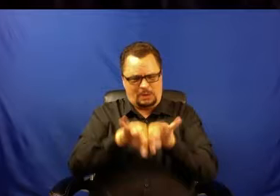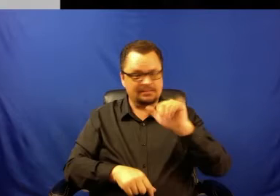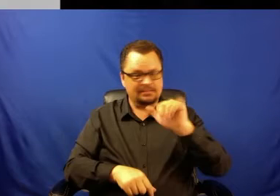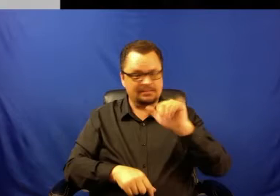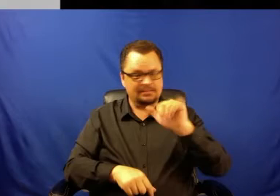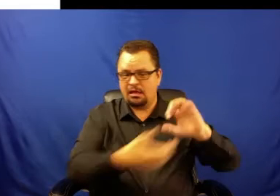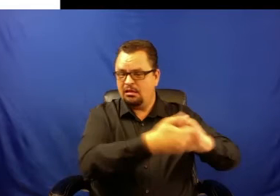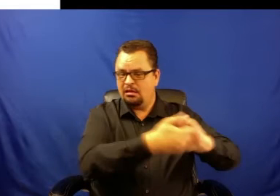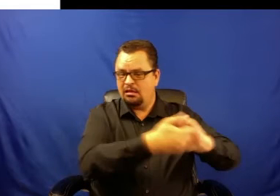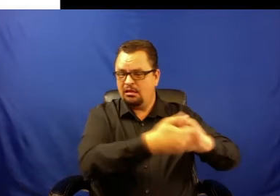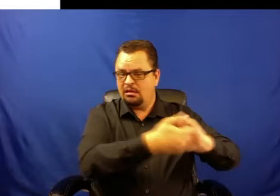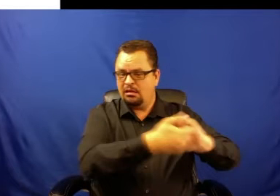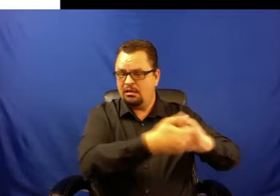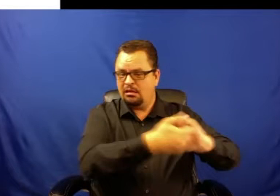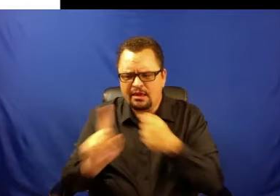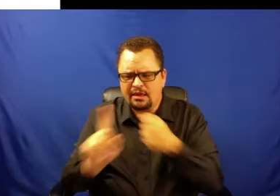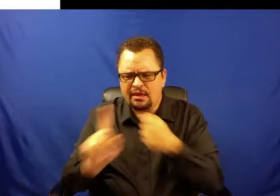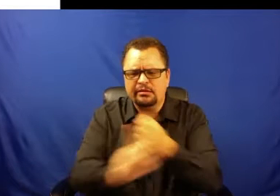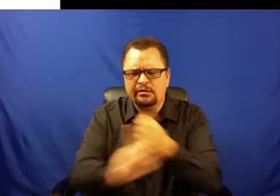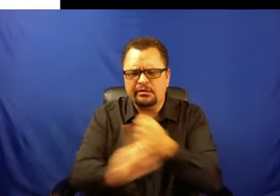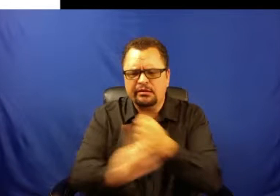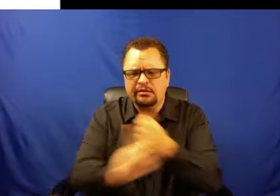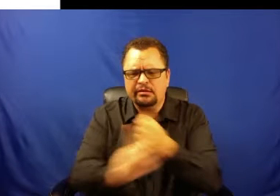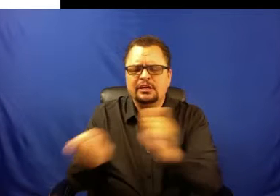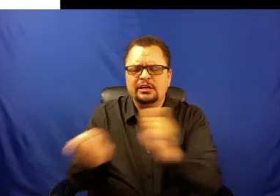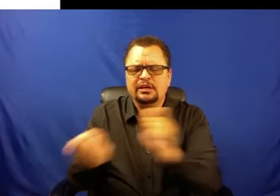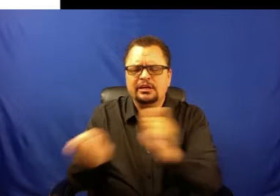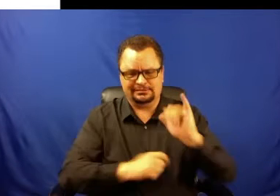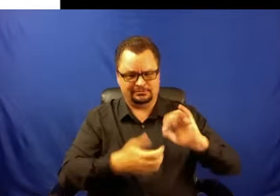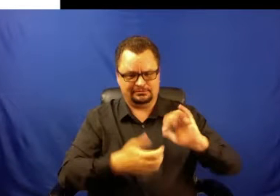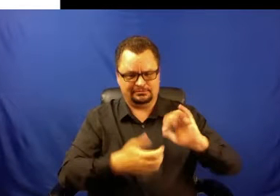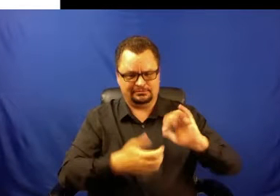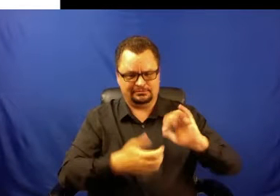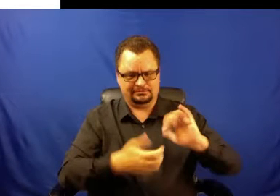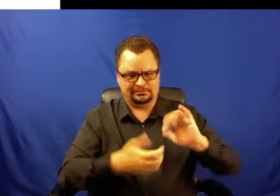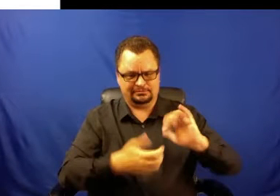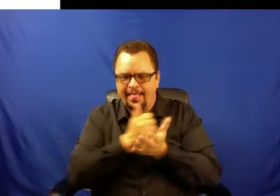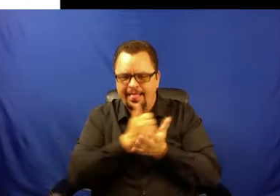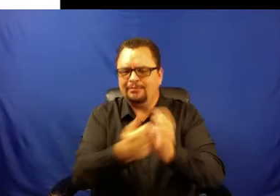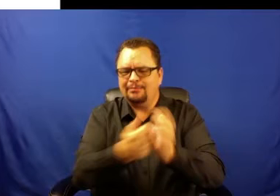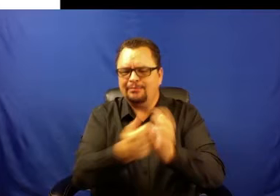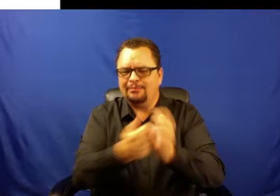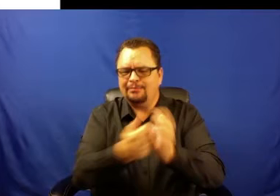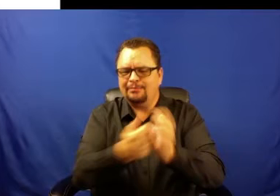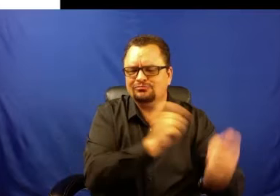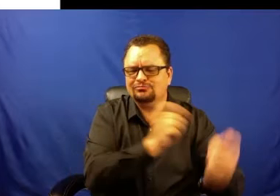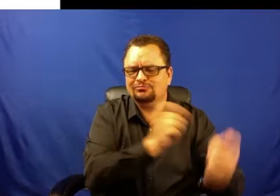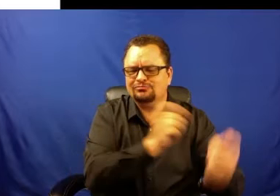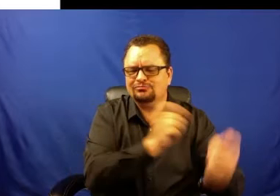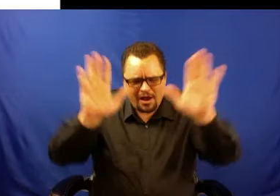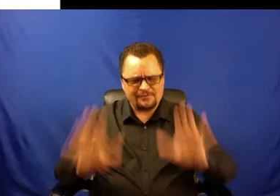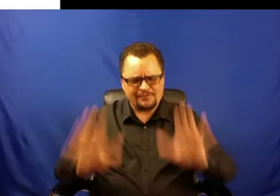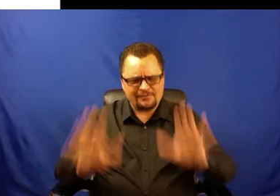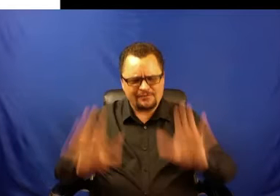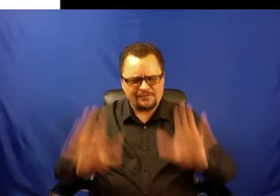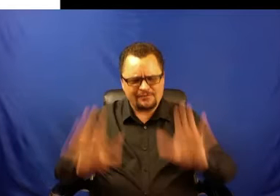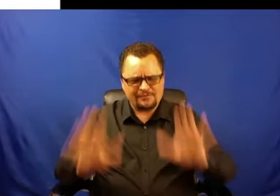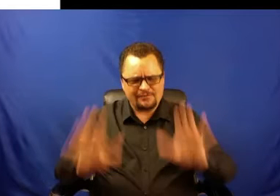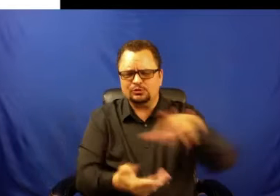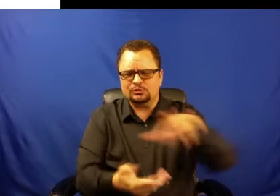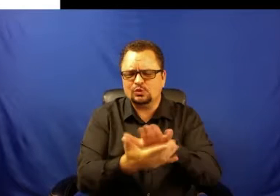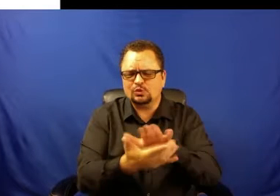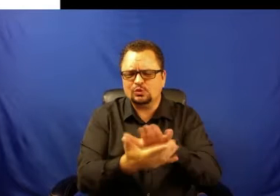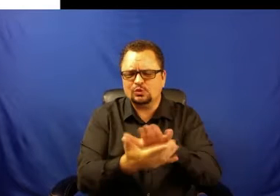group of school nurses that my team is very dedicated to, and I feel that they are very dedicated to us, as well as